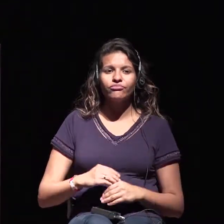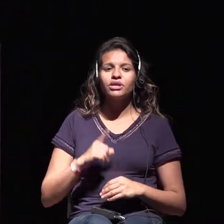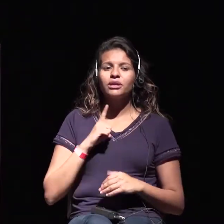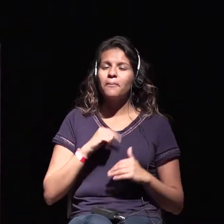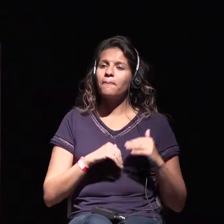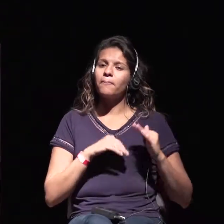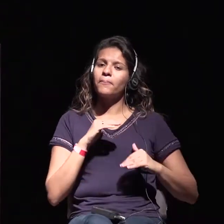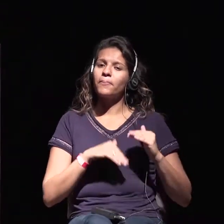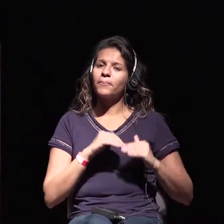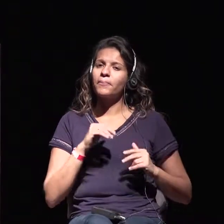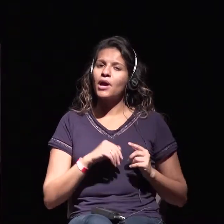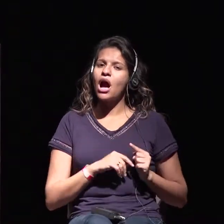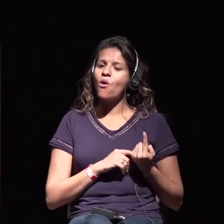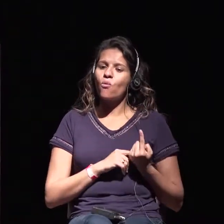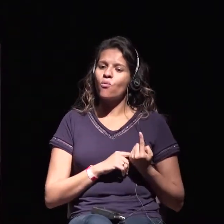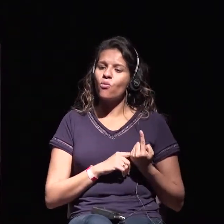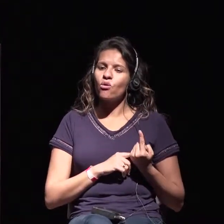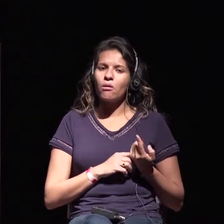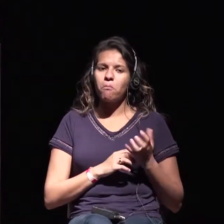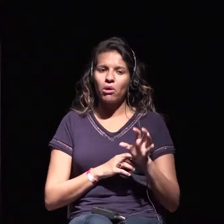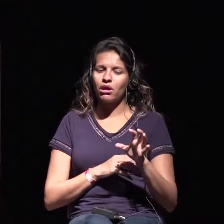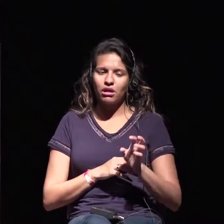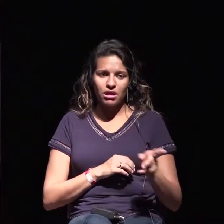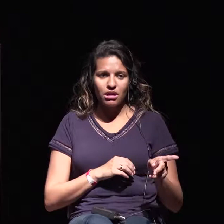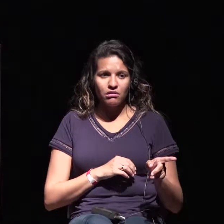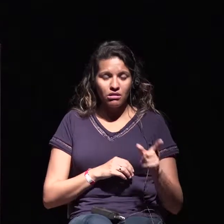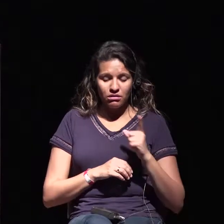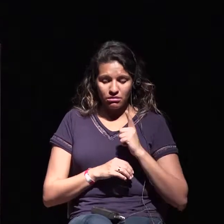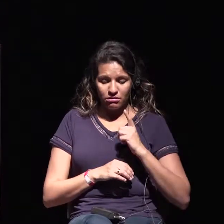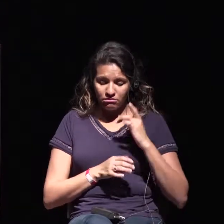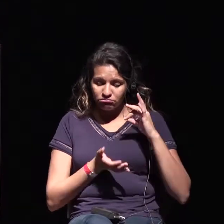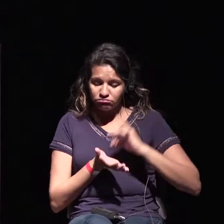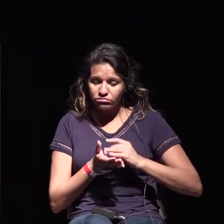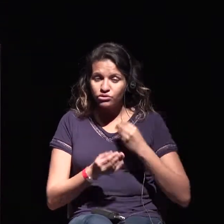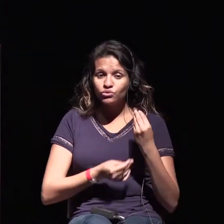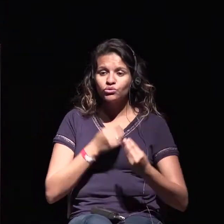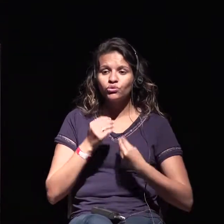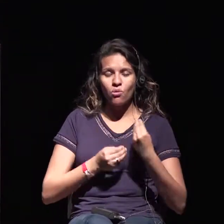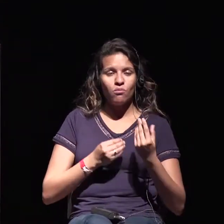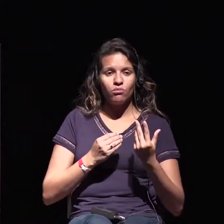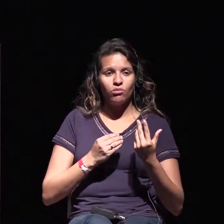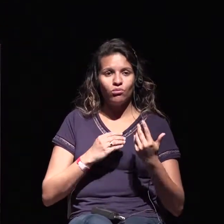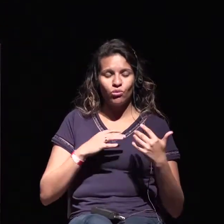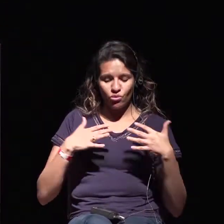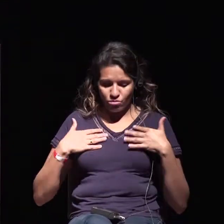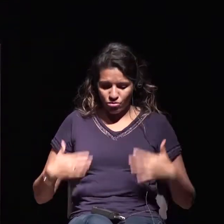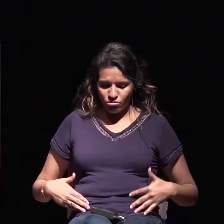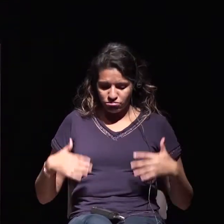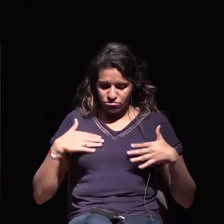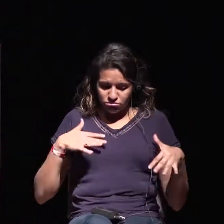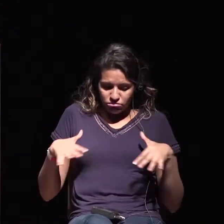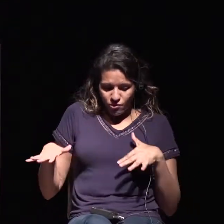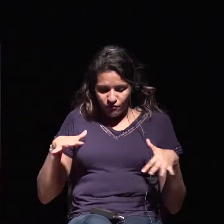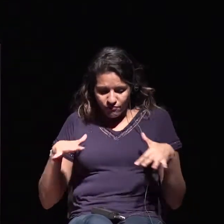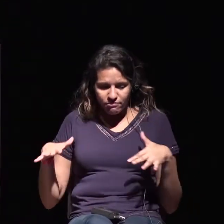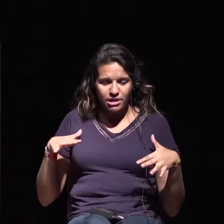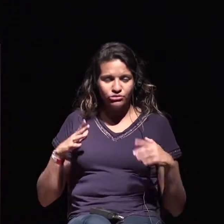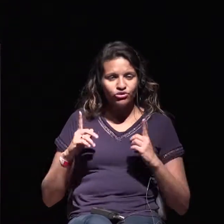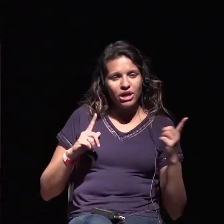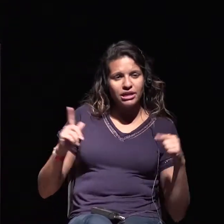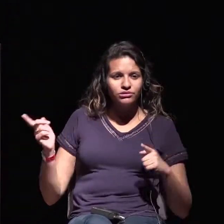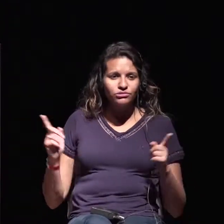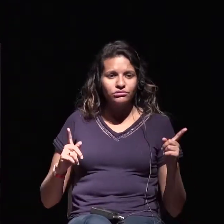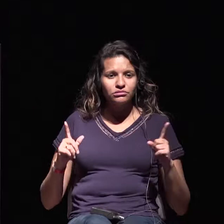The materiality of gesture raises the question of the memory of a work of art and of its exhibition. A gesture, a